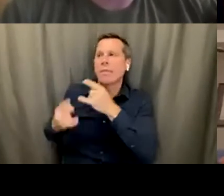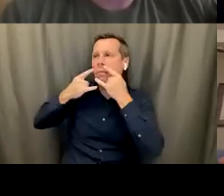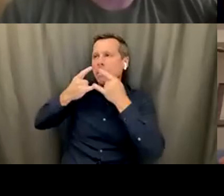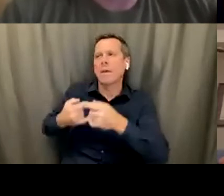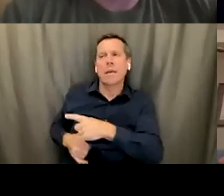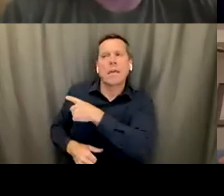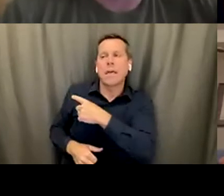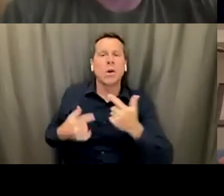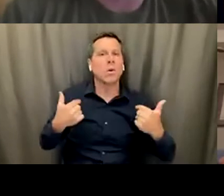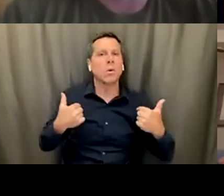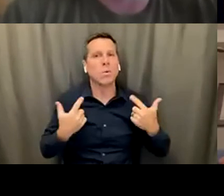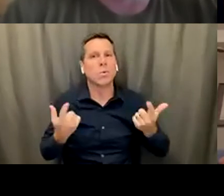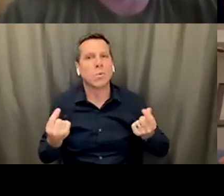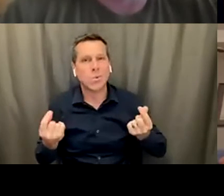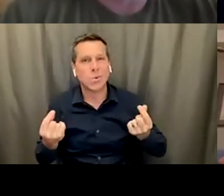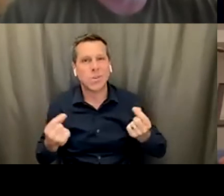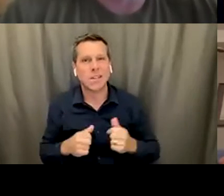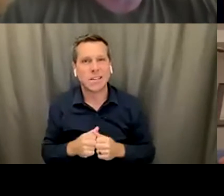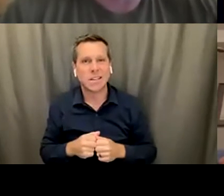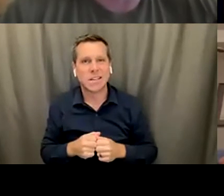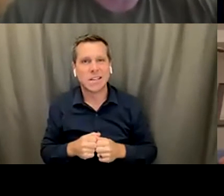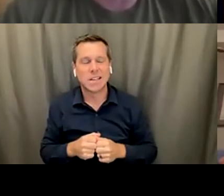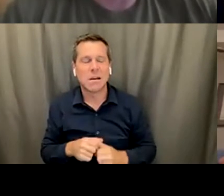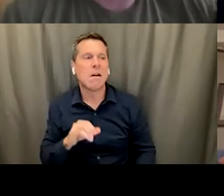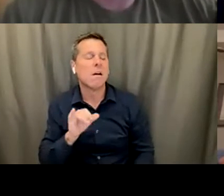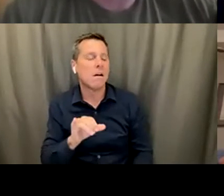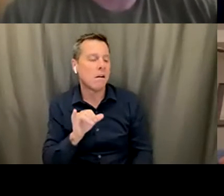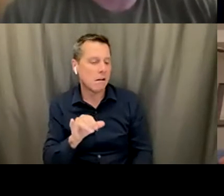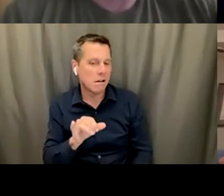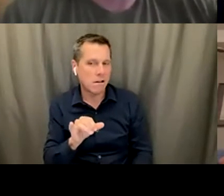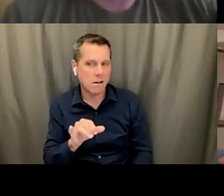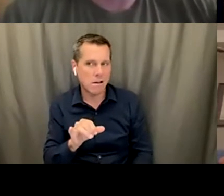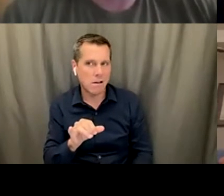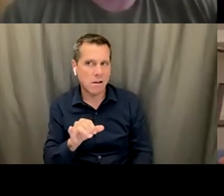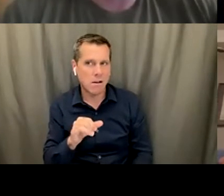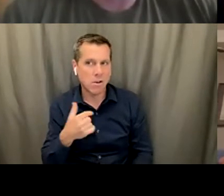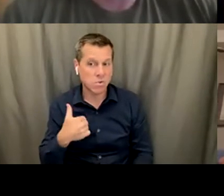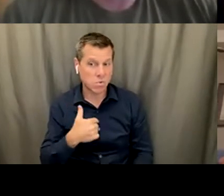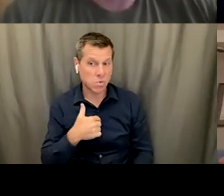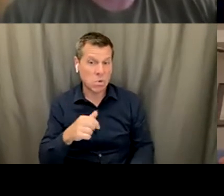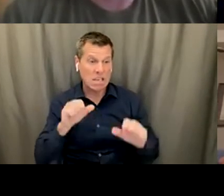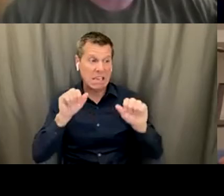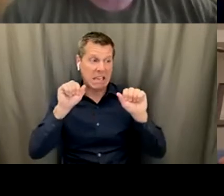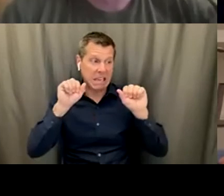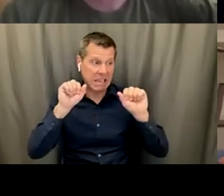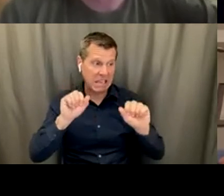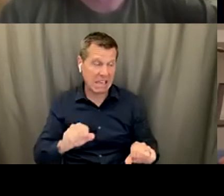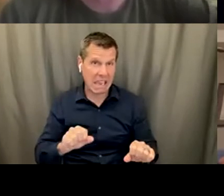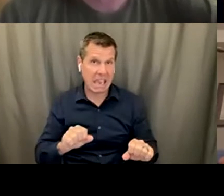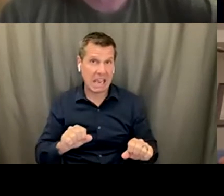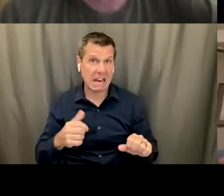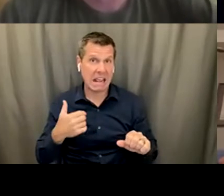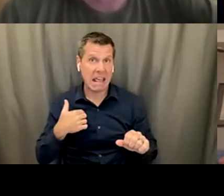That's a tough one. And so the question is then, do we have available inventory to have that